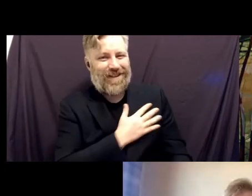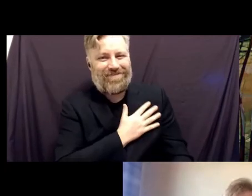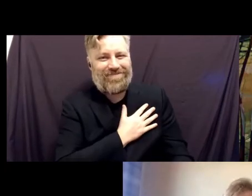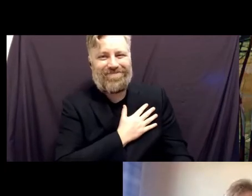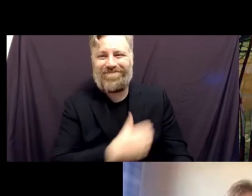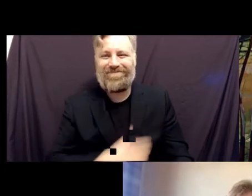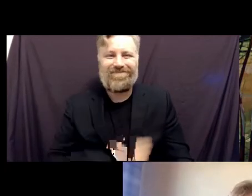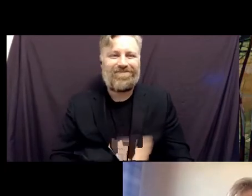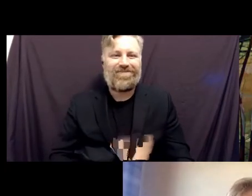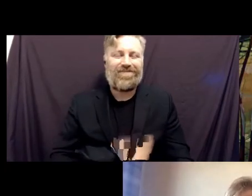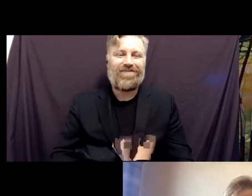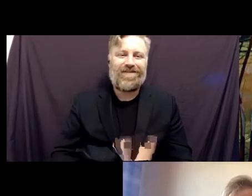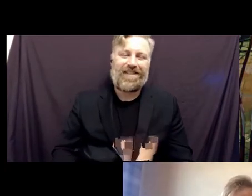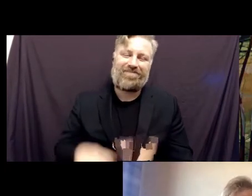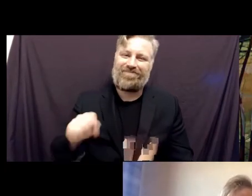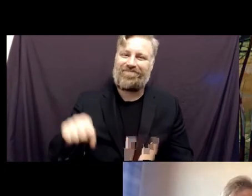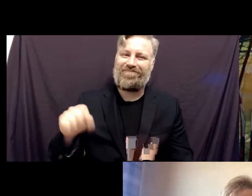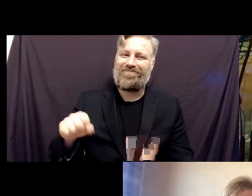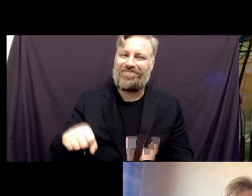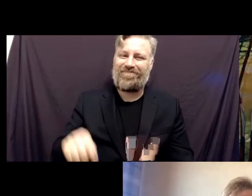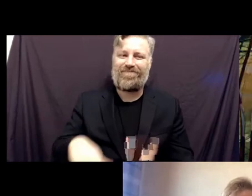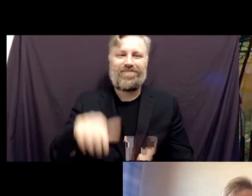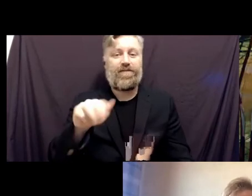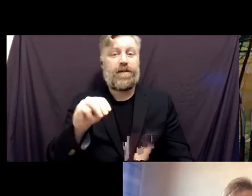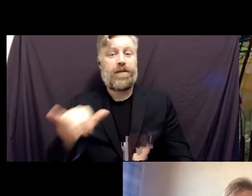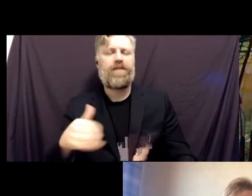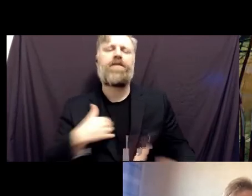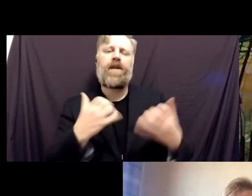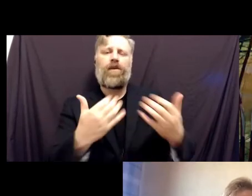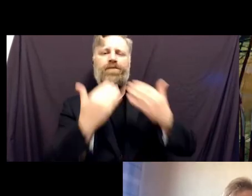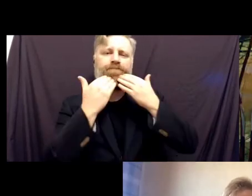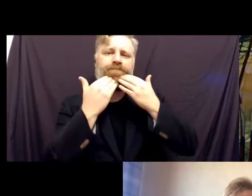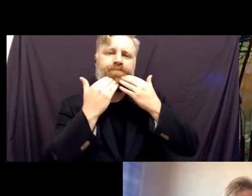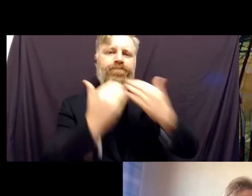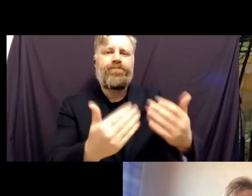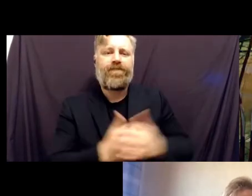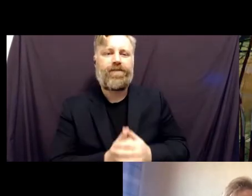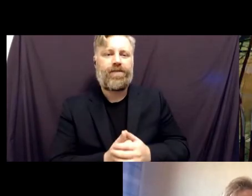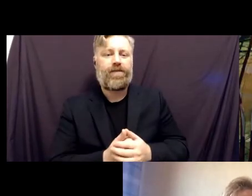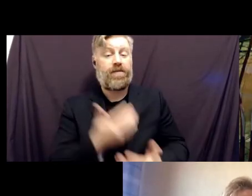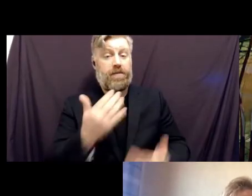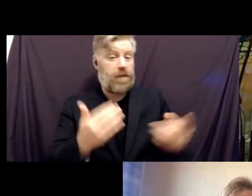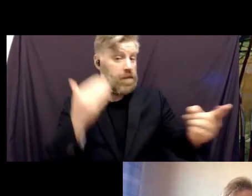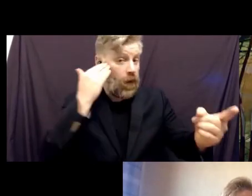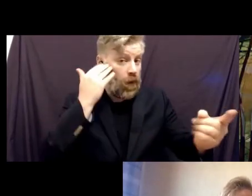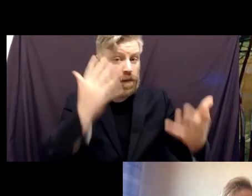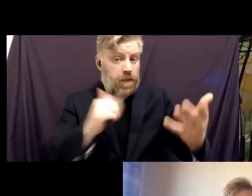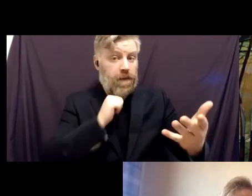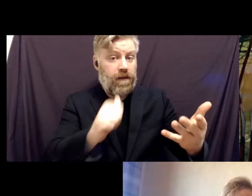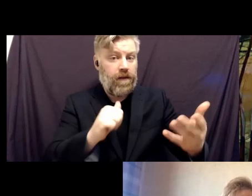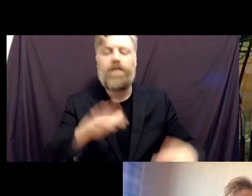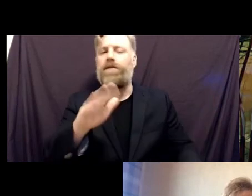to all of you. Yeah, I just want to say thank you. And you may or may not know that the Ability event